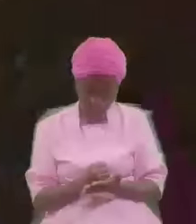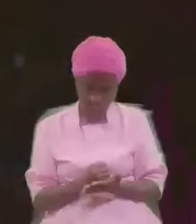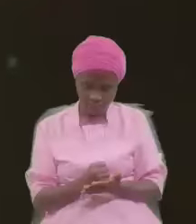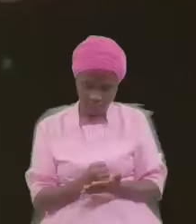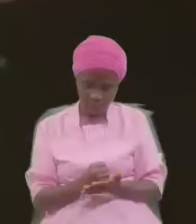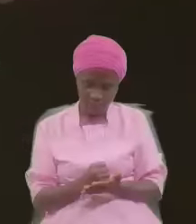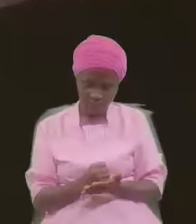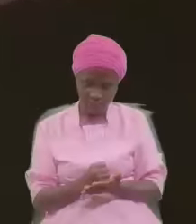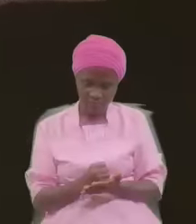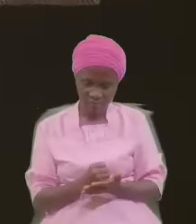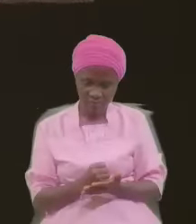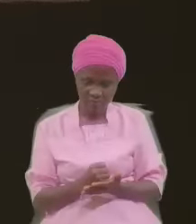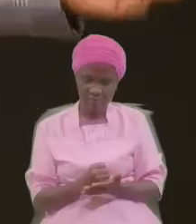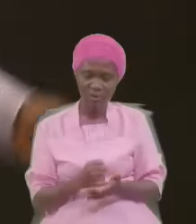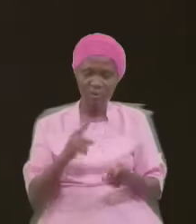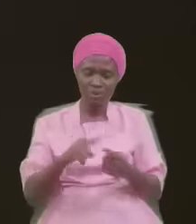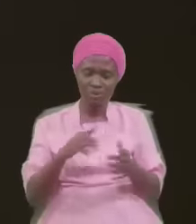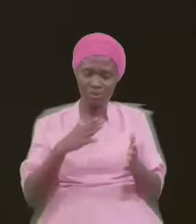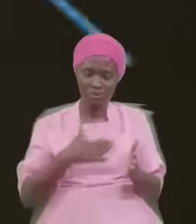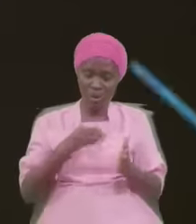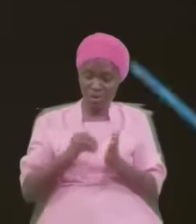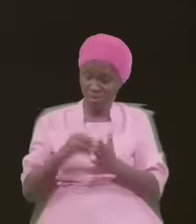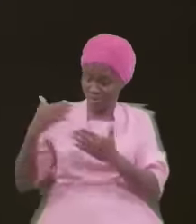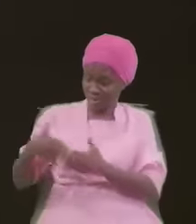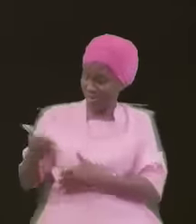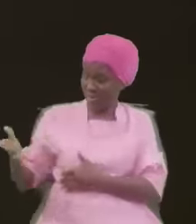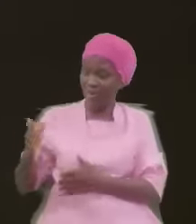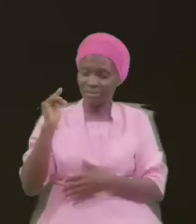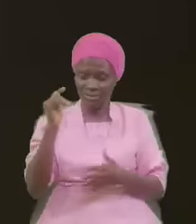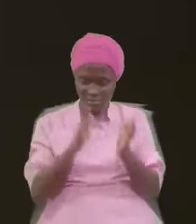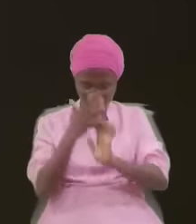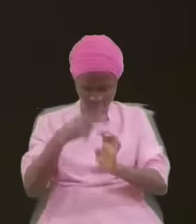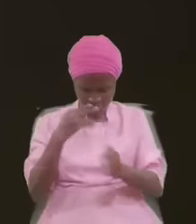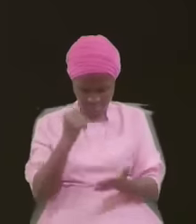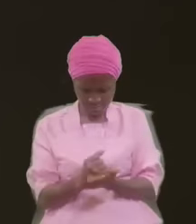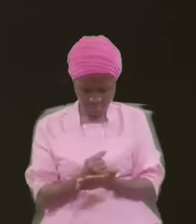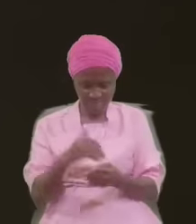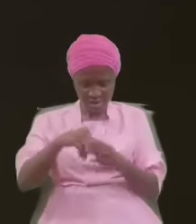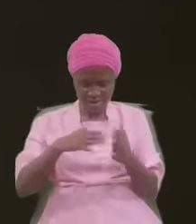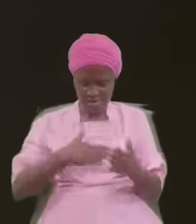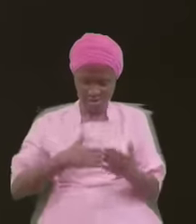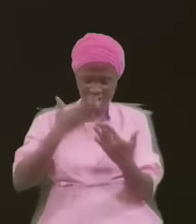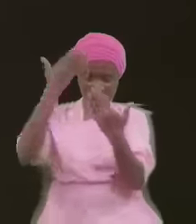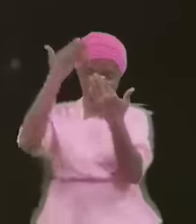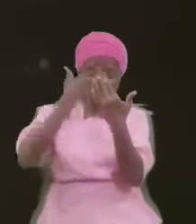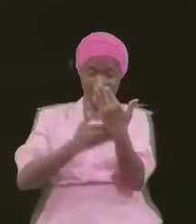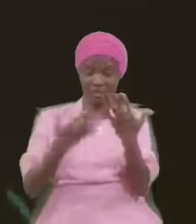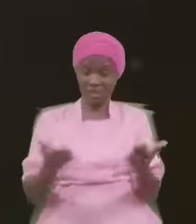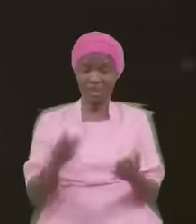To my good side here, testimony. In my front here,